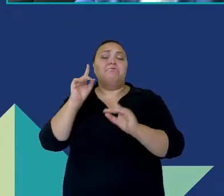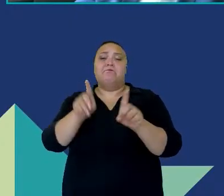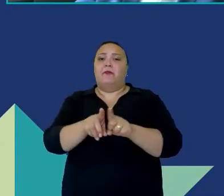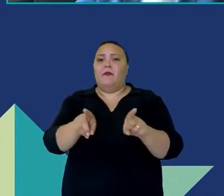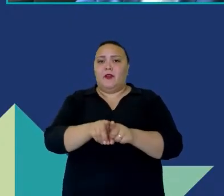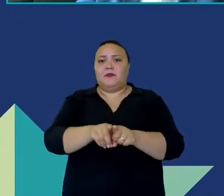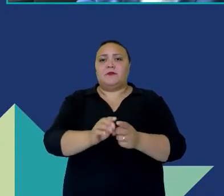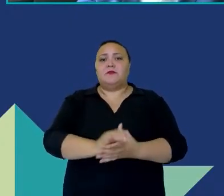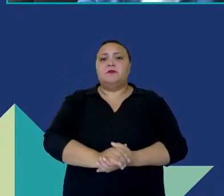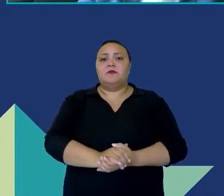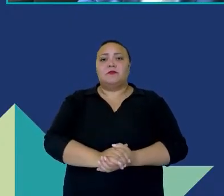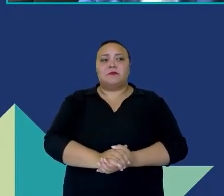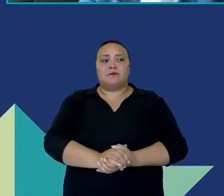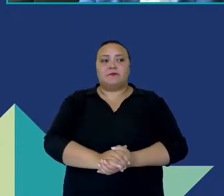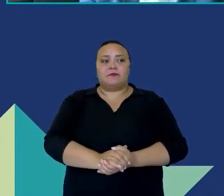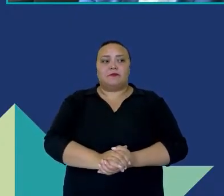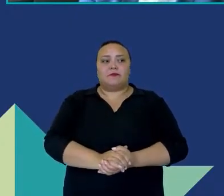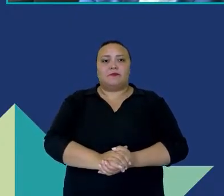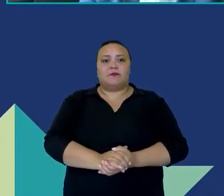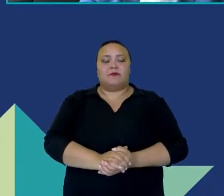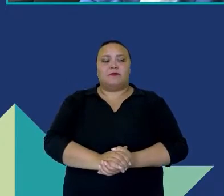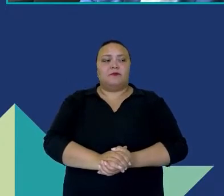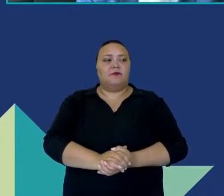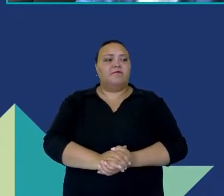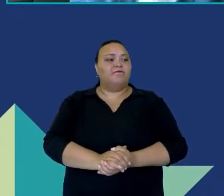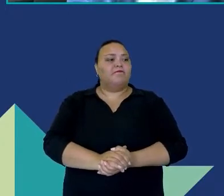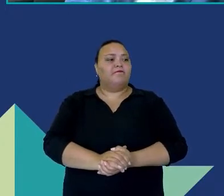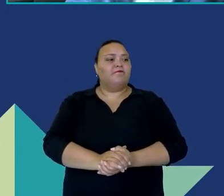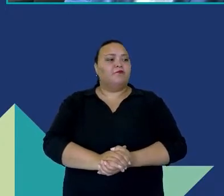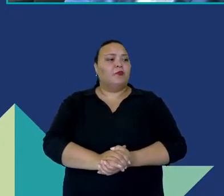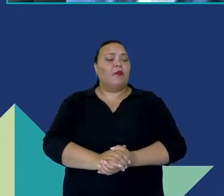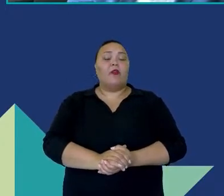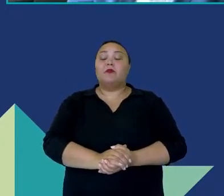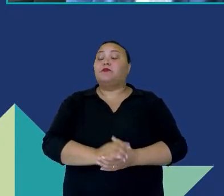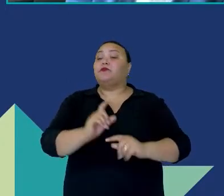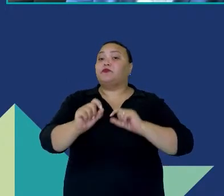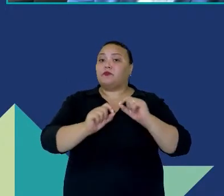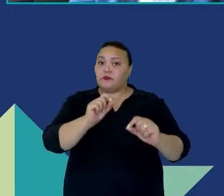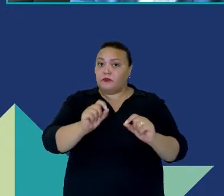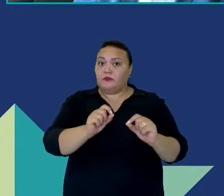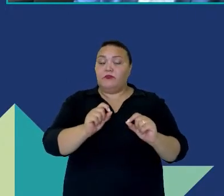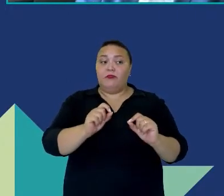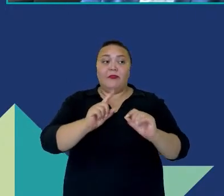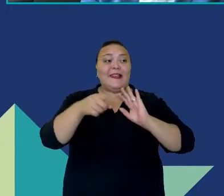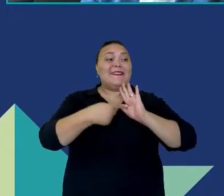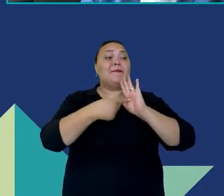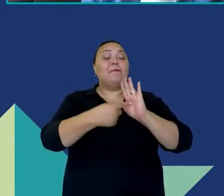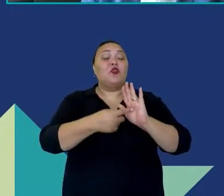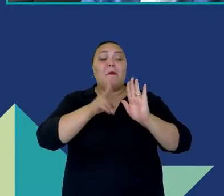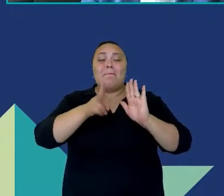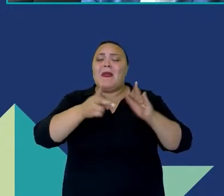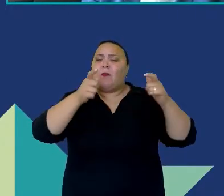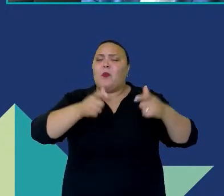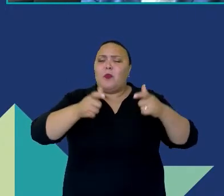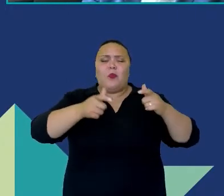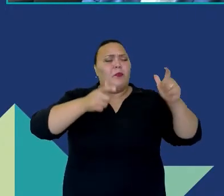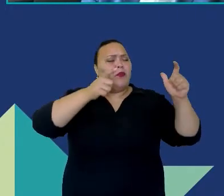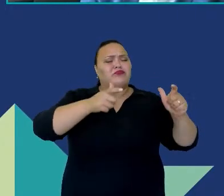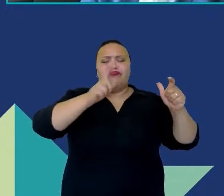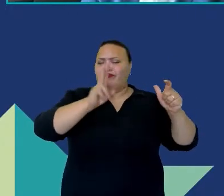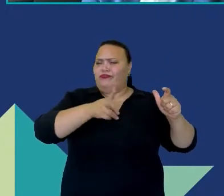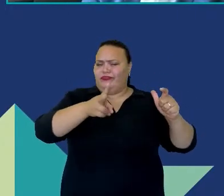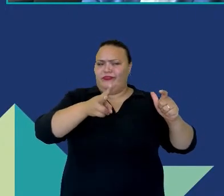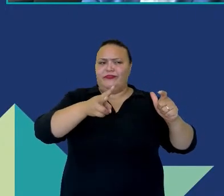And what they also do is the same pond, you can see here 3 different dates, July